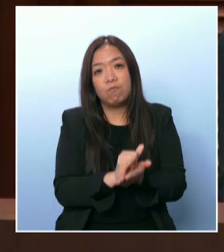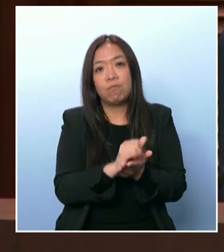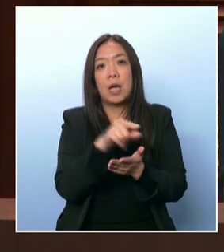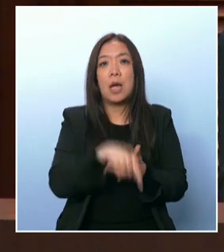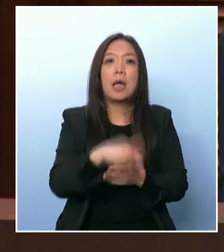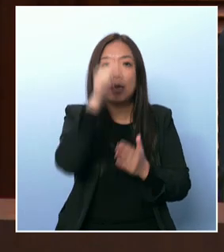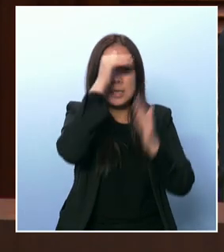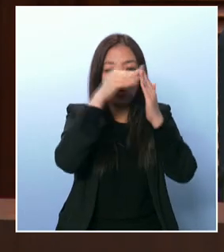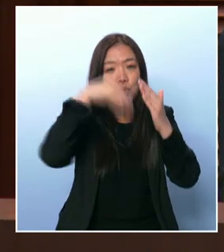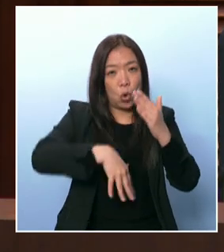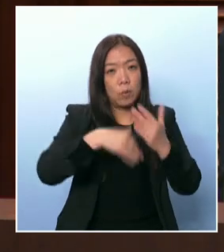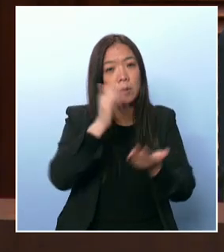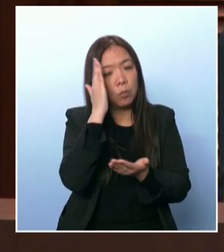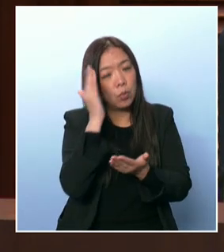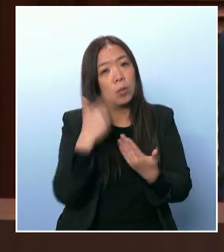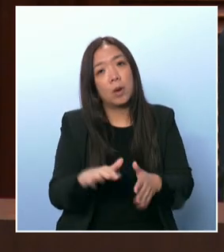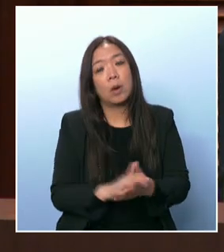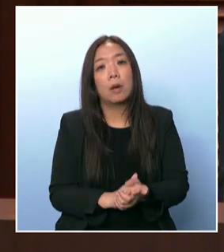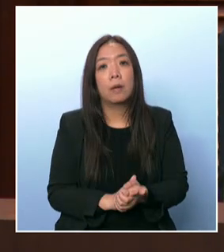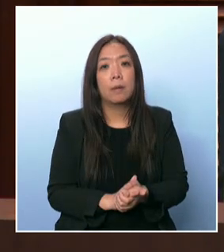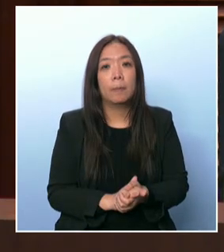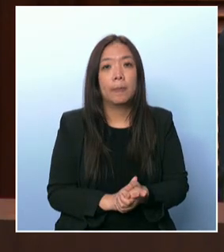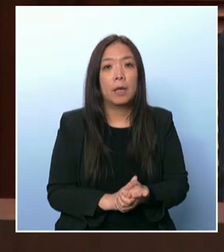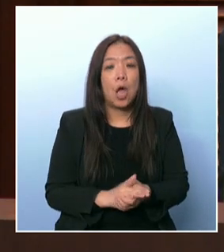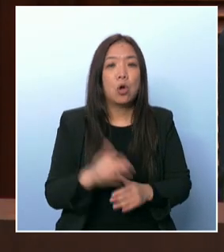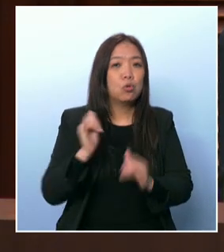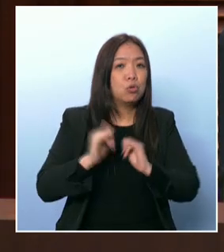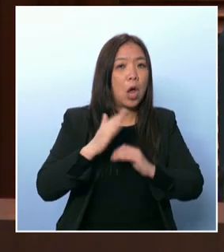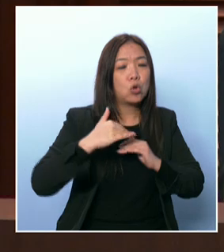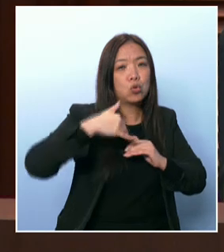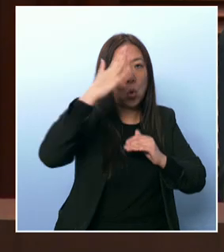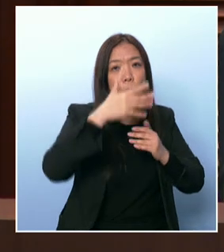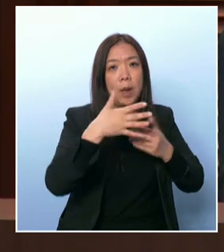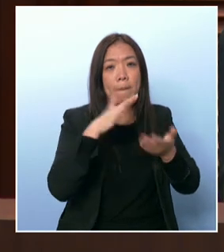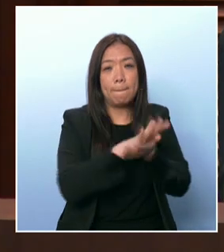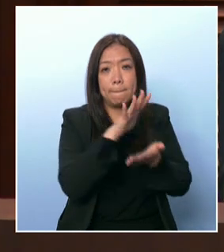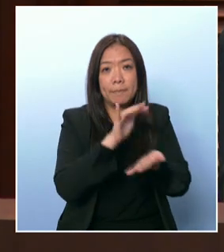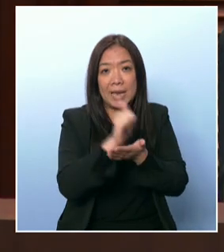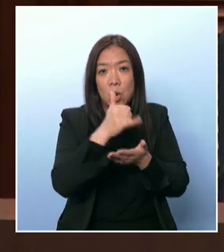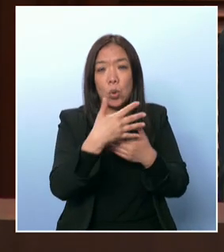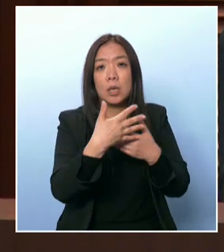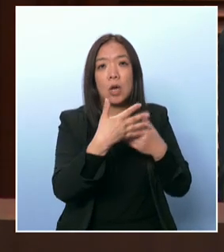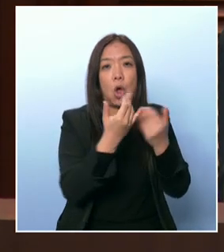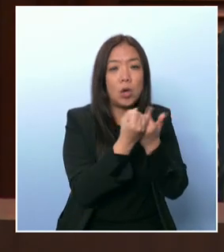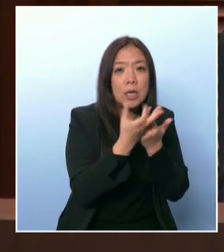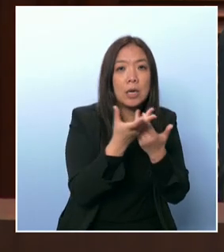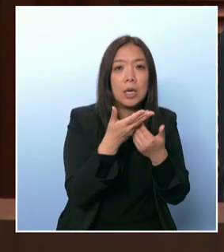hospital premises, but that would be undesirable because that would take up